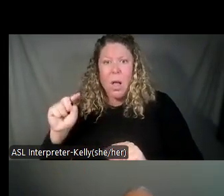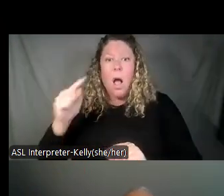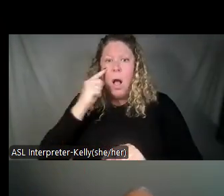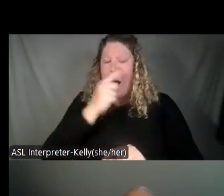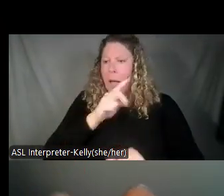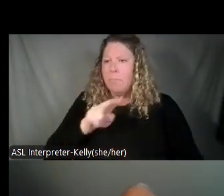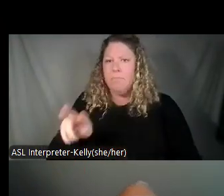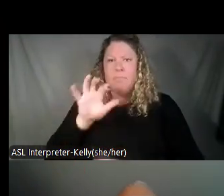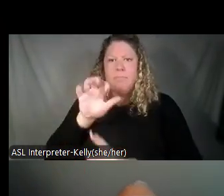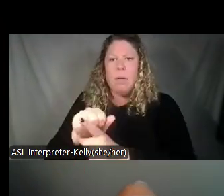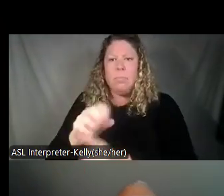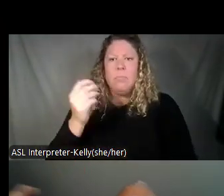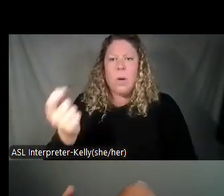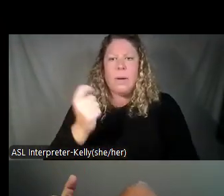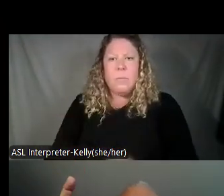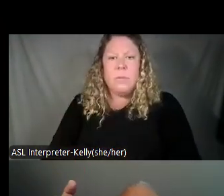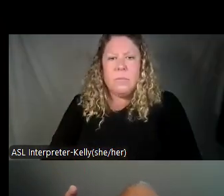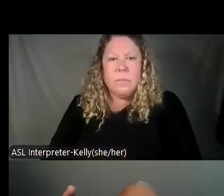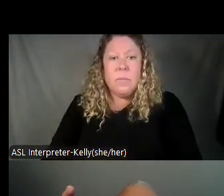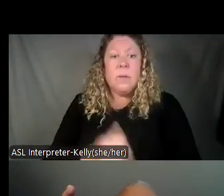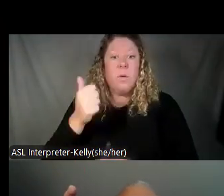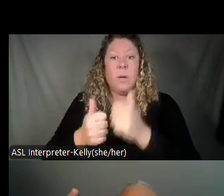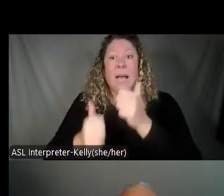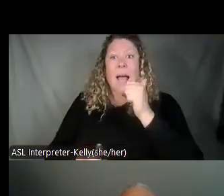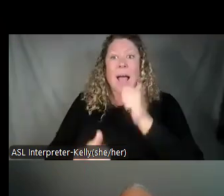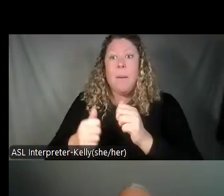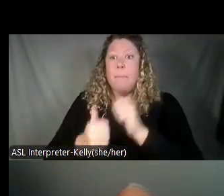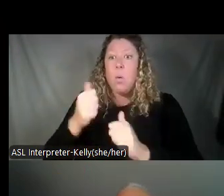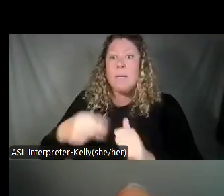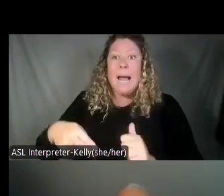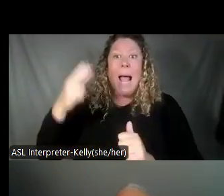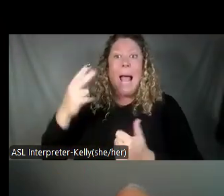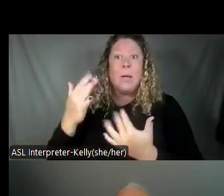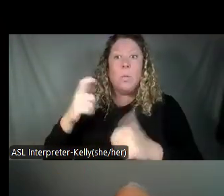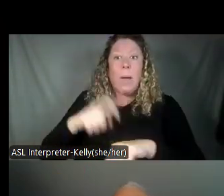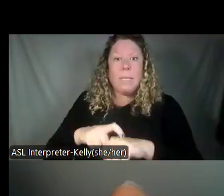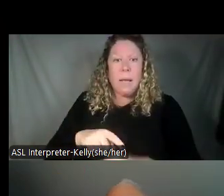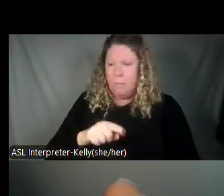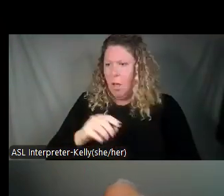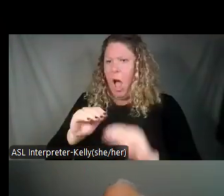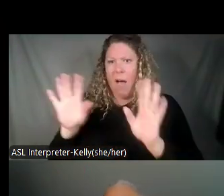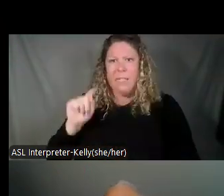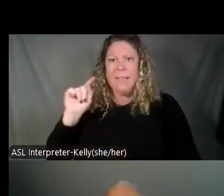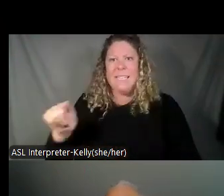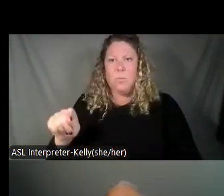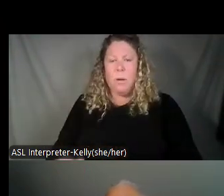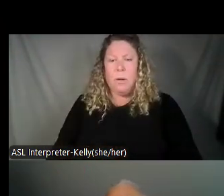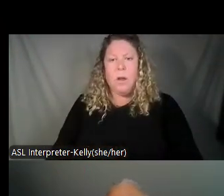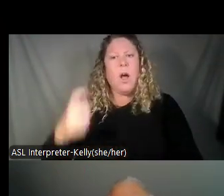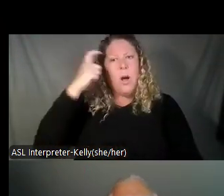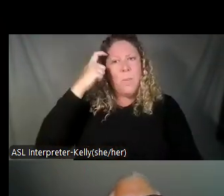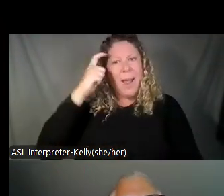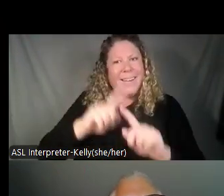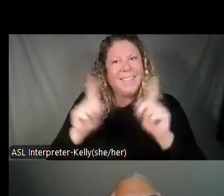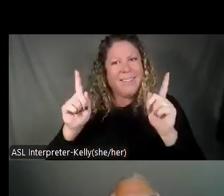figure out what's the highest wait time based on the size of that bar. And so our brains work differently when it has